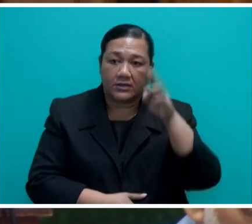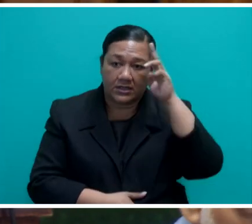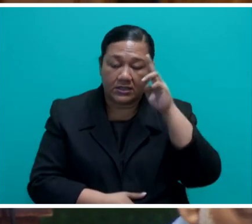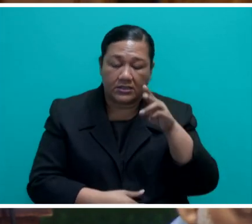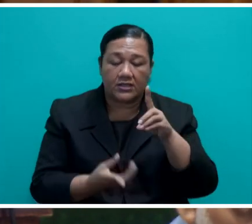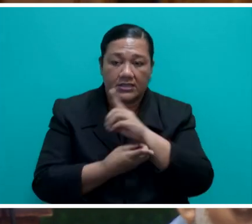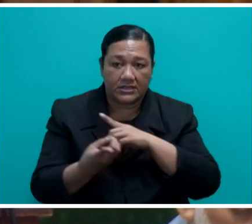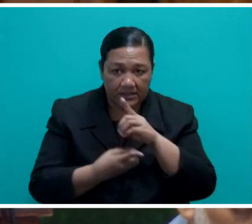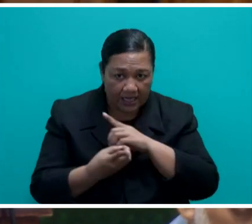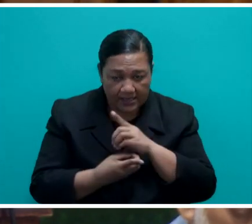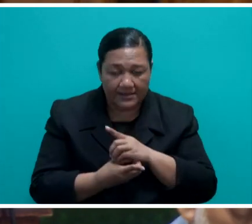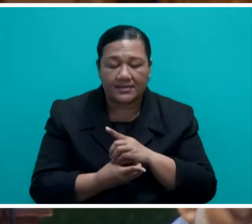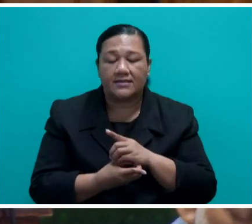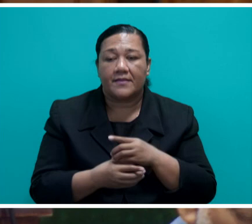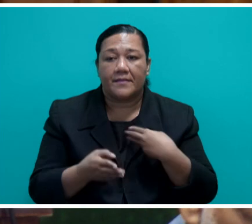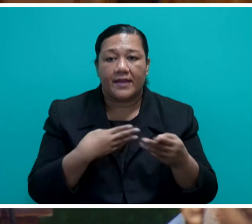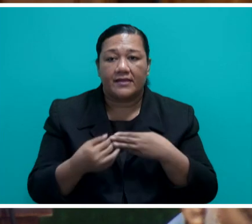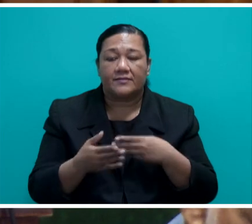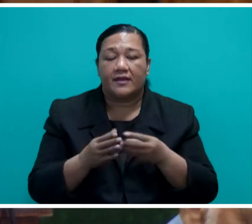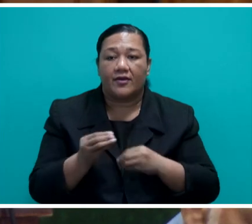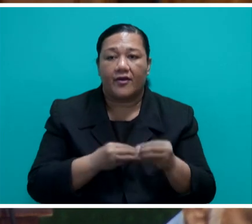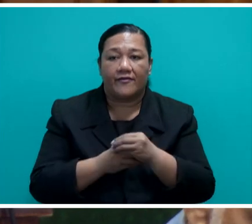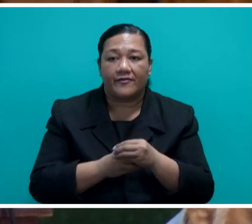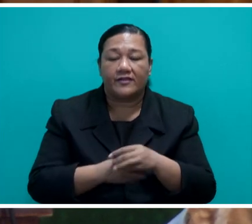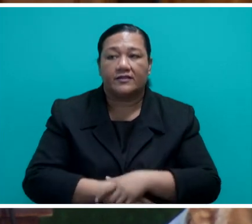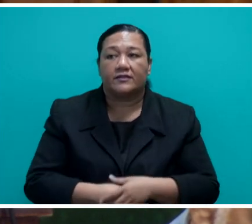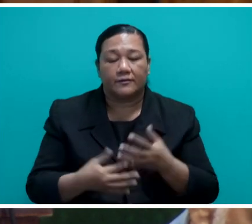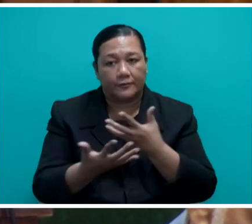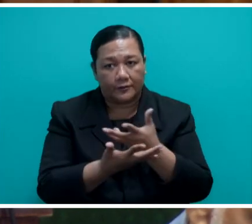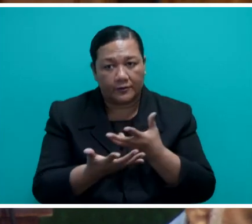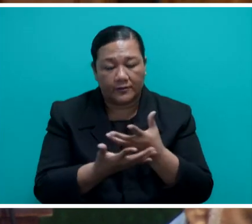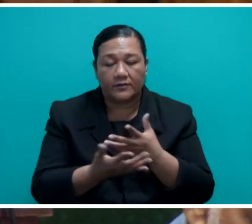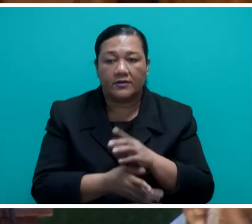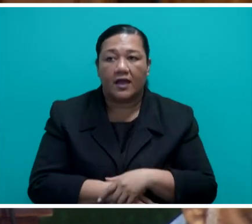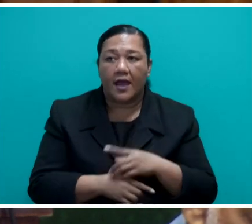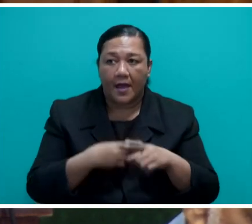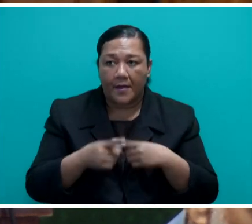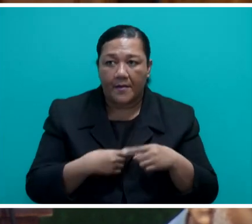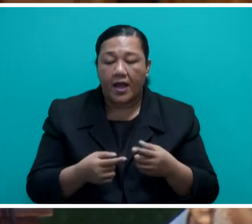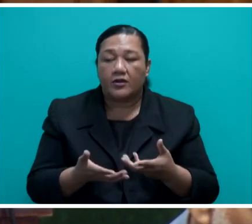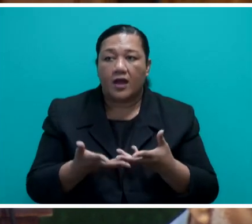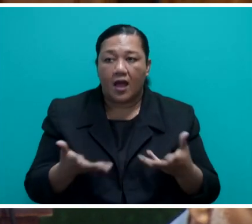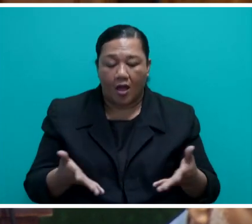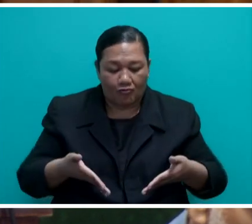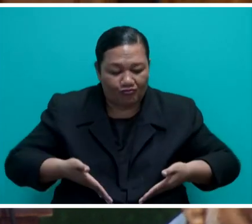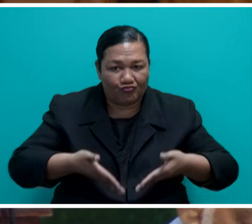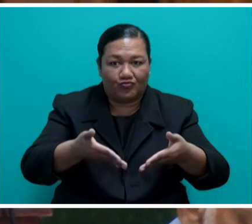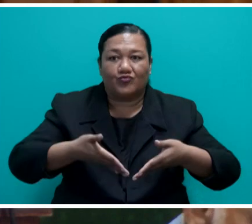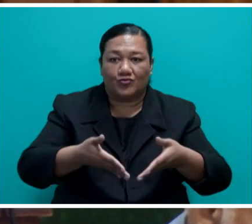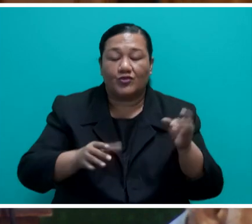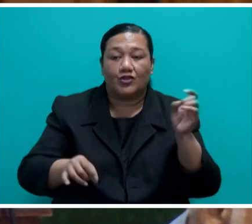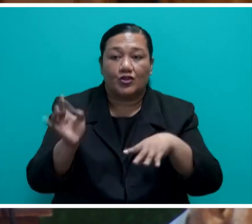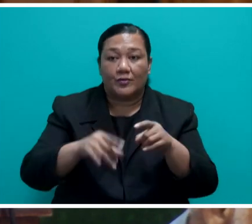Management Office on the state of drains that come under the municipalities and how those drains are contributing to